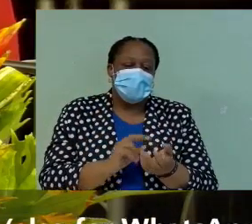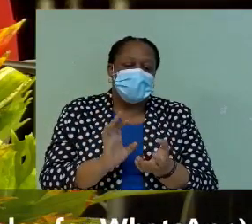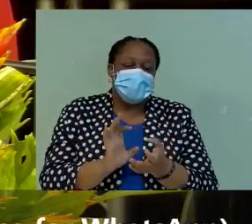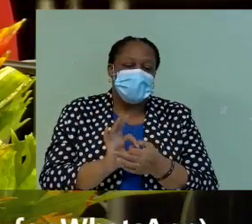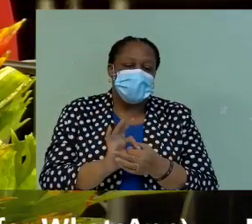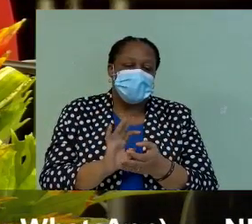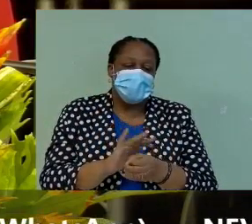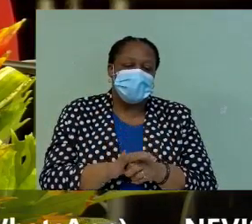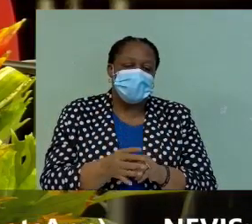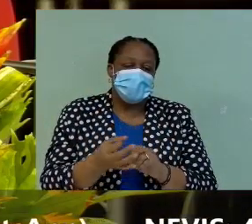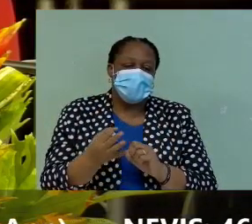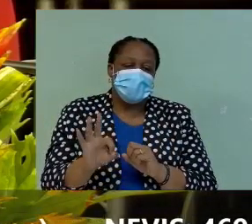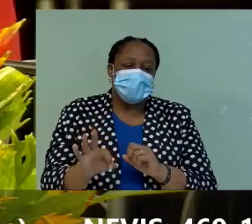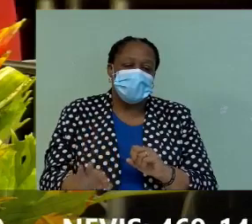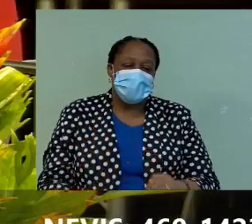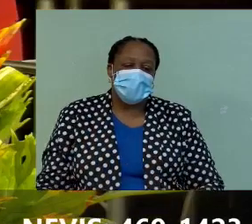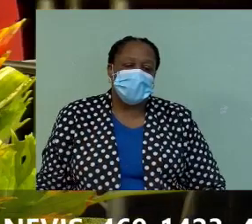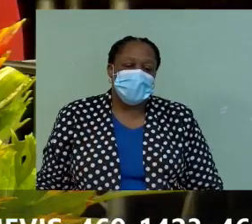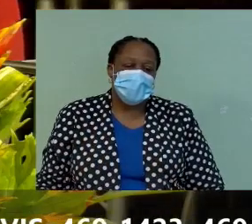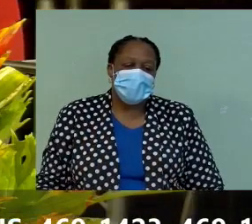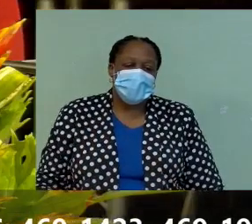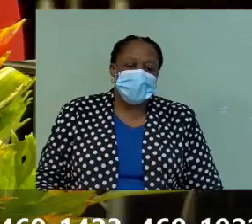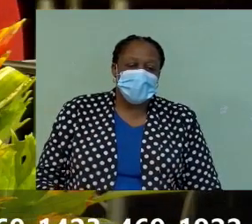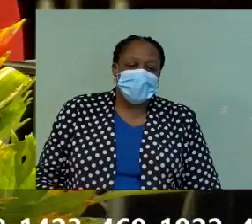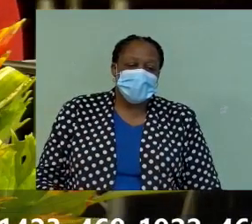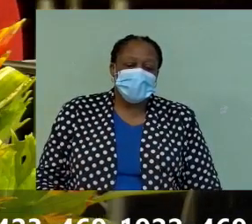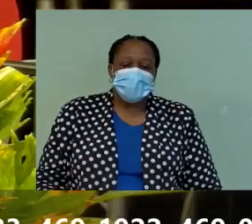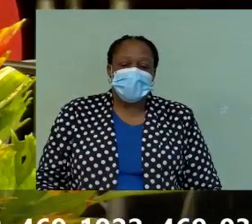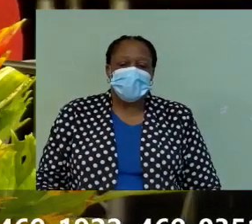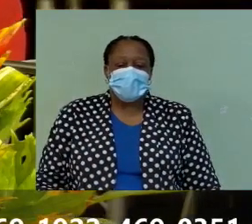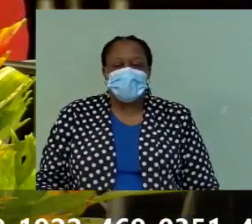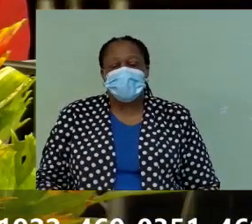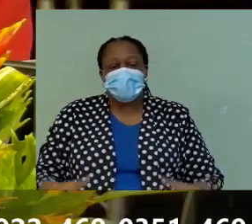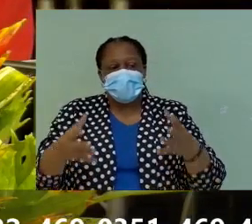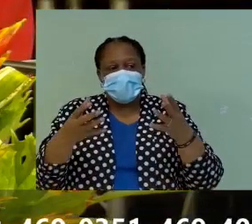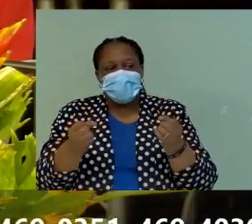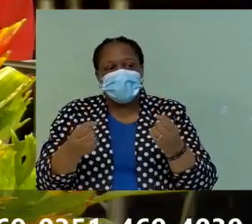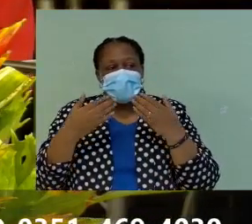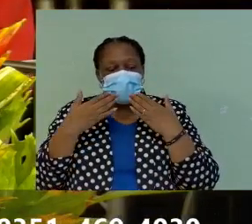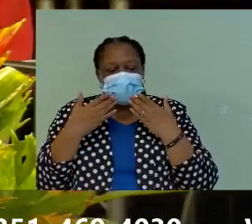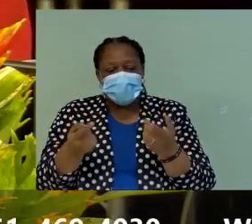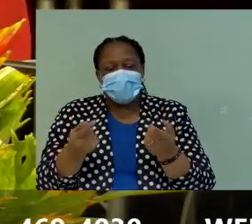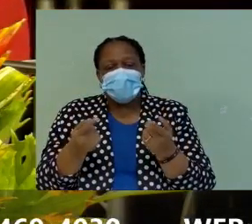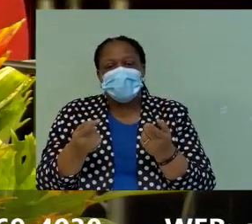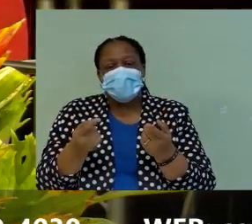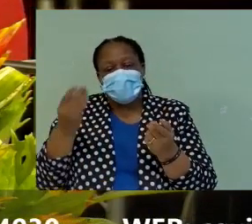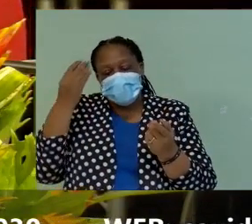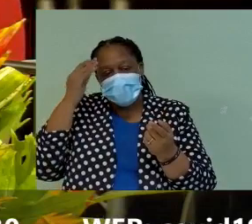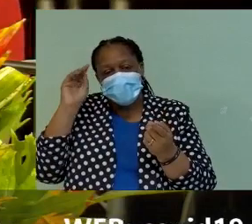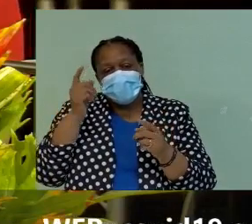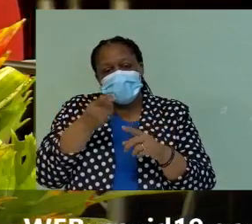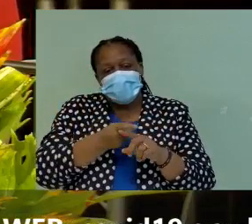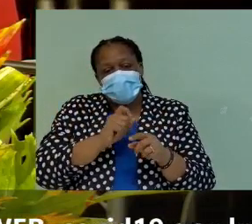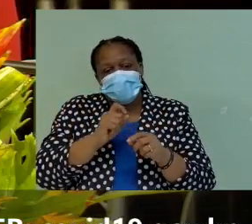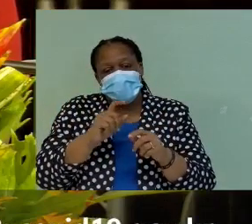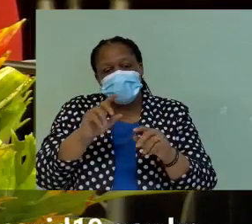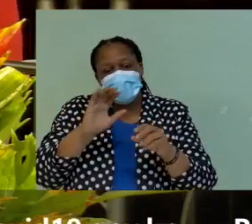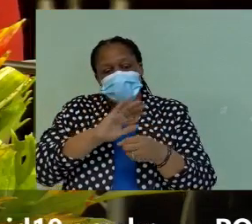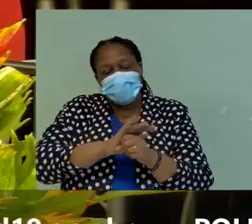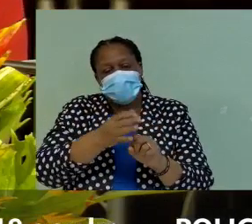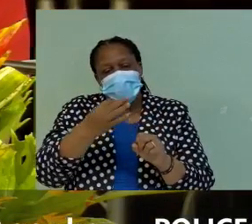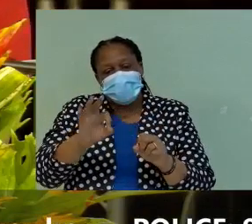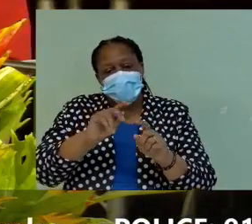pandemic. Additionally, we thank Mr. Abdius Samuel, who continues to give